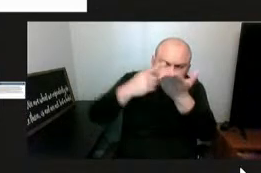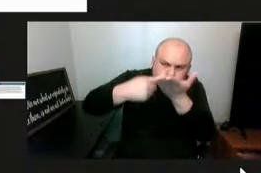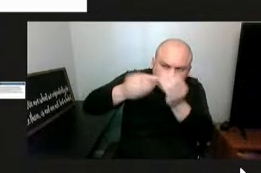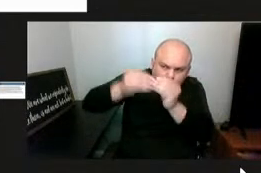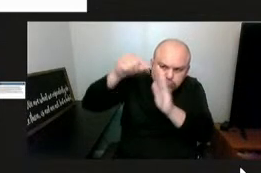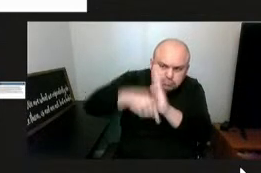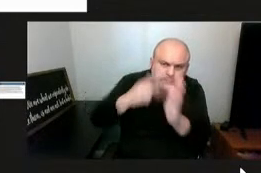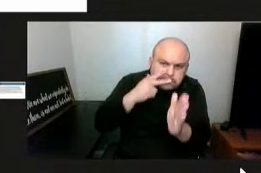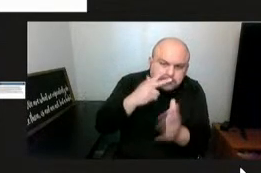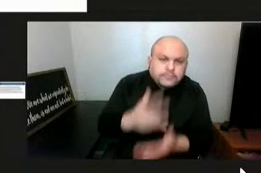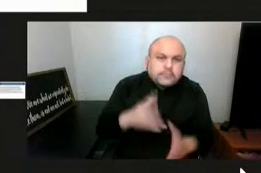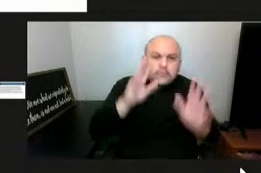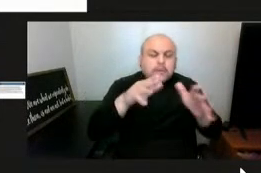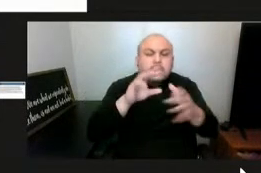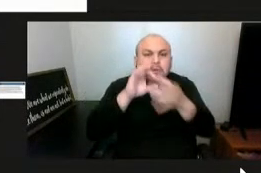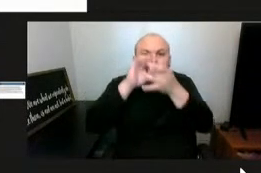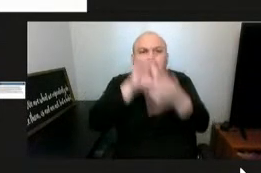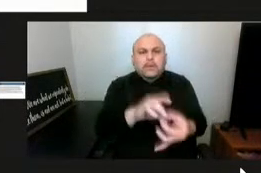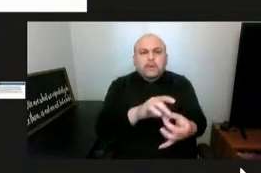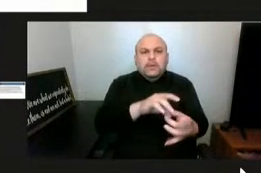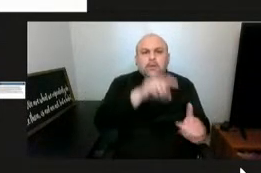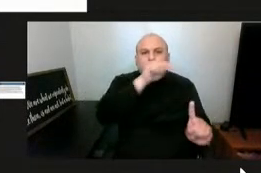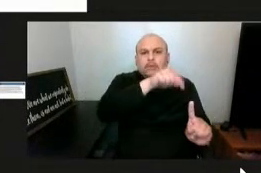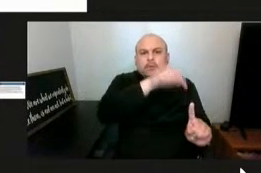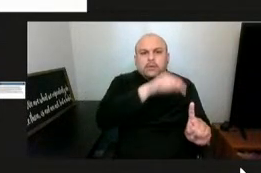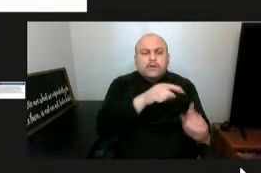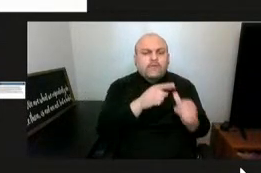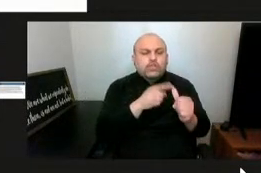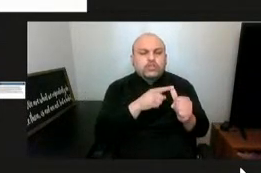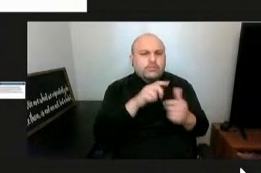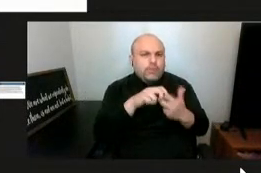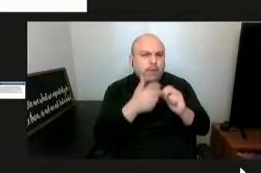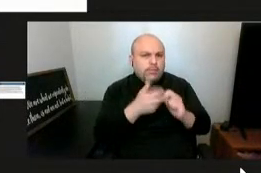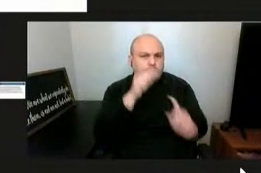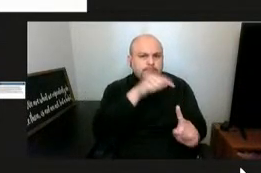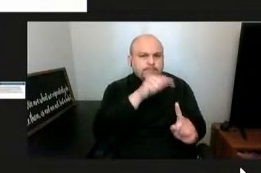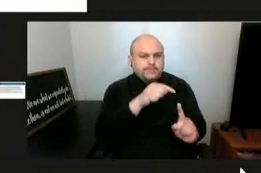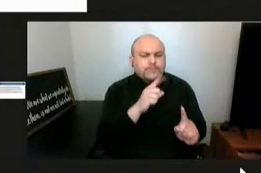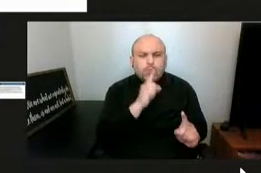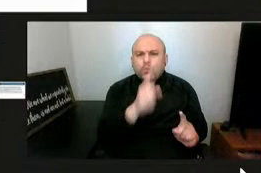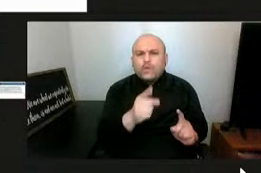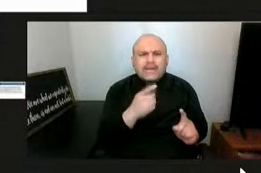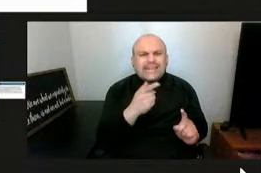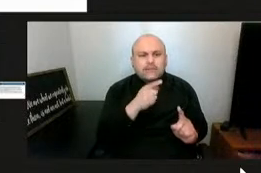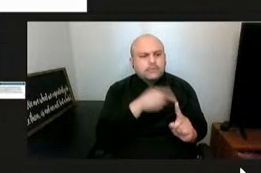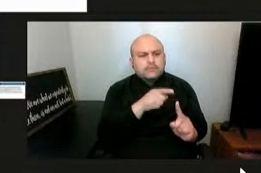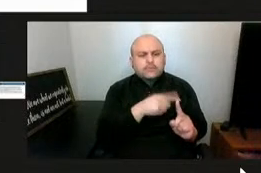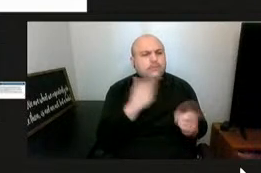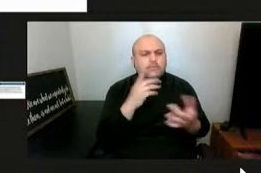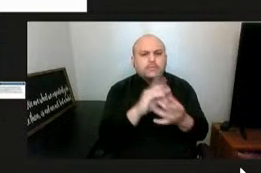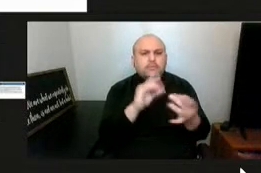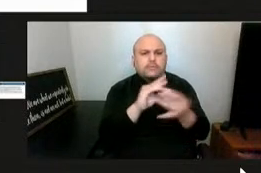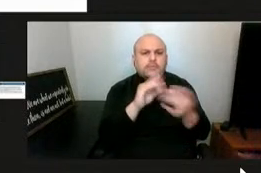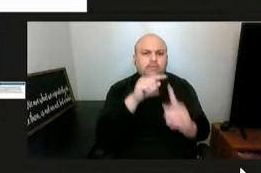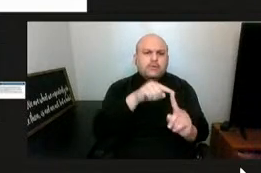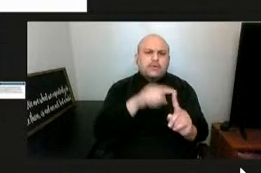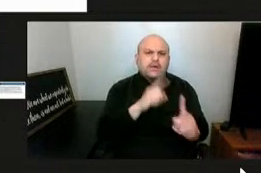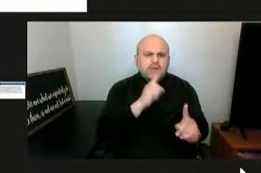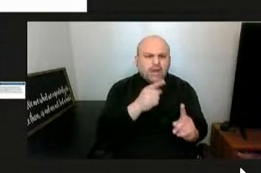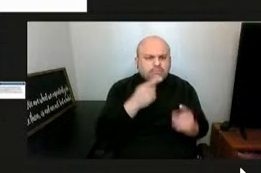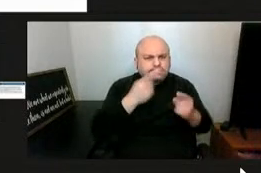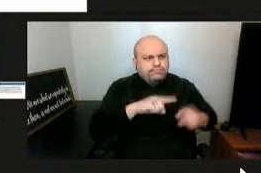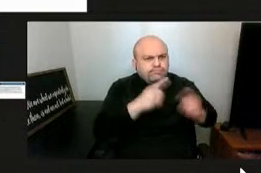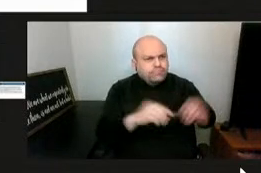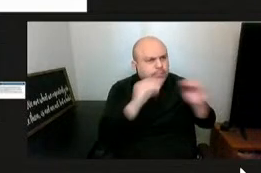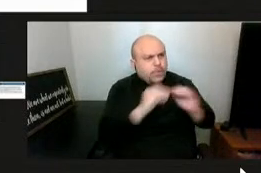So in terms of the first problem, this is really speaking to the rise of hate crimes and acts